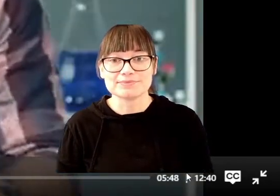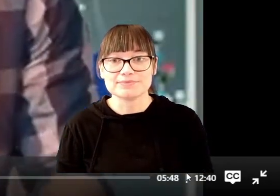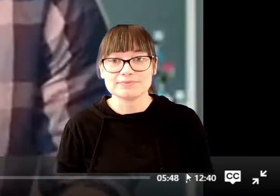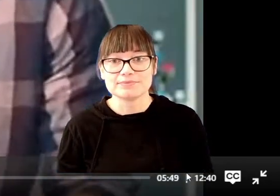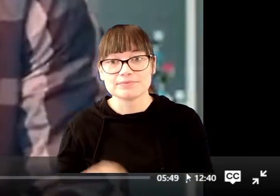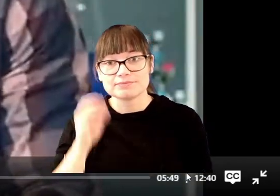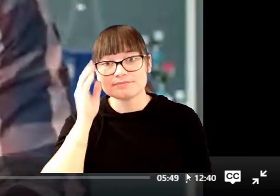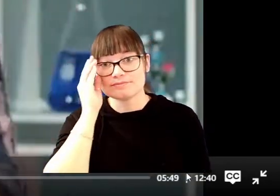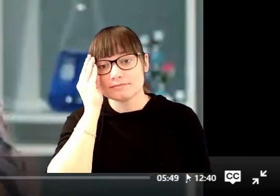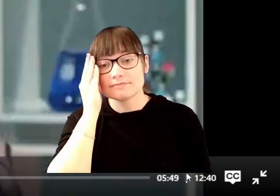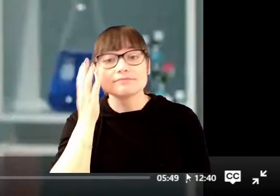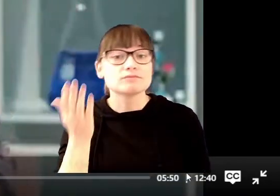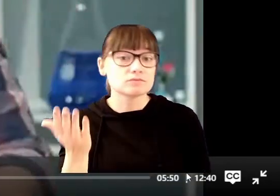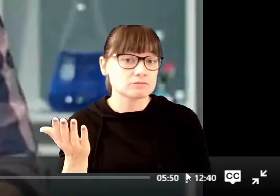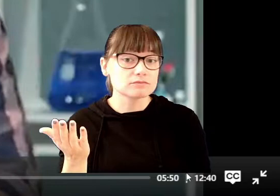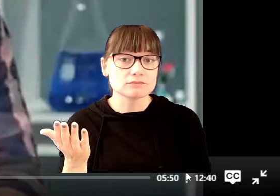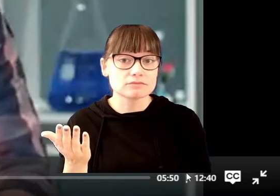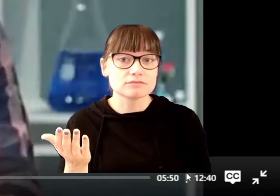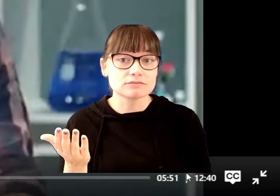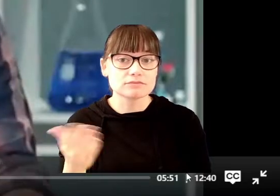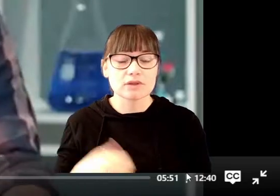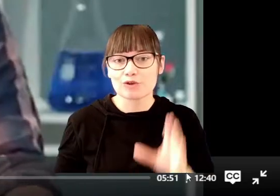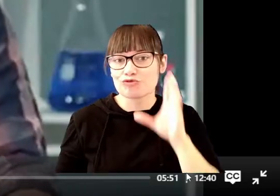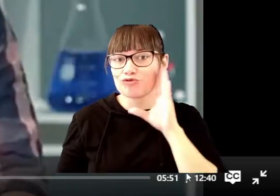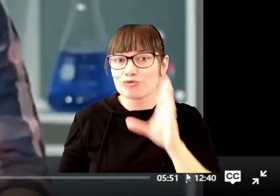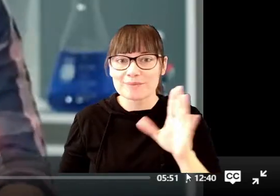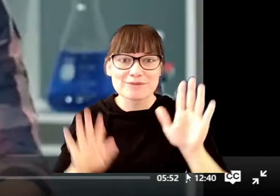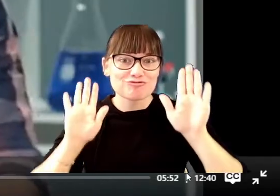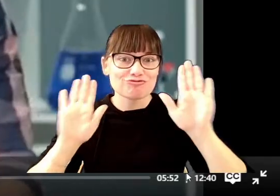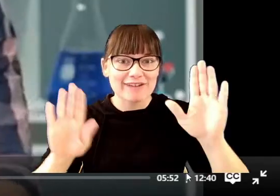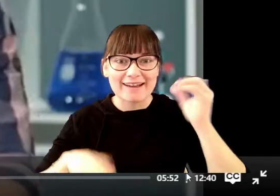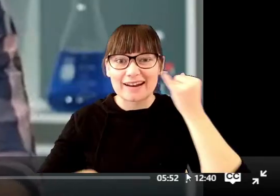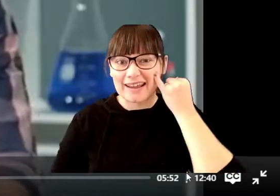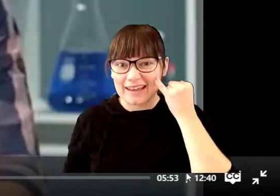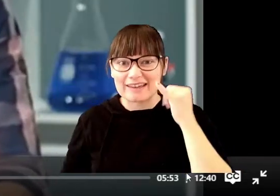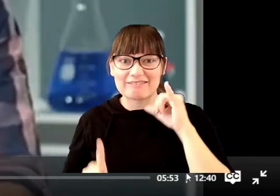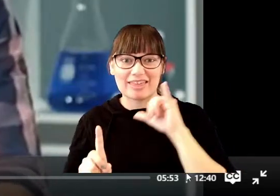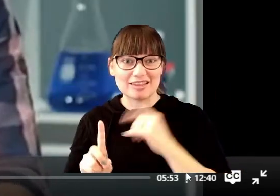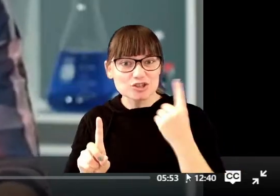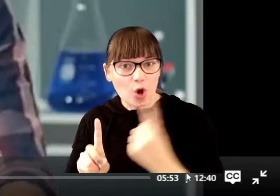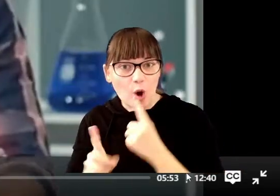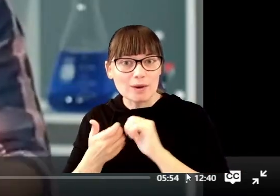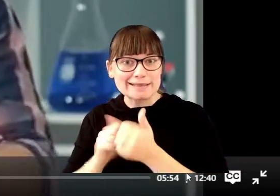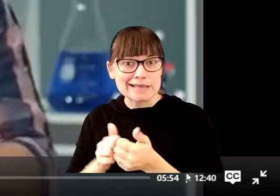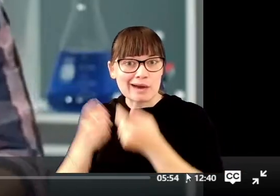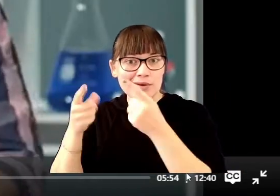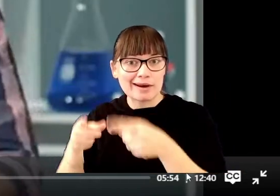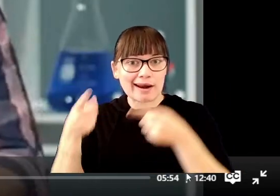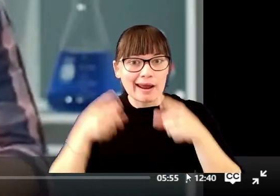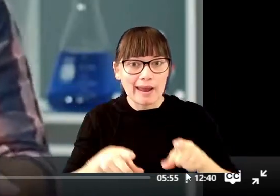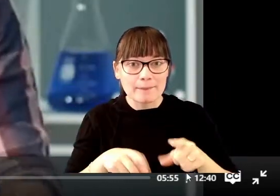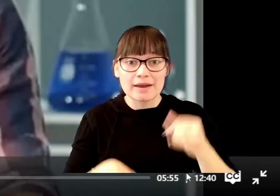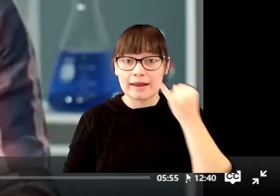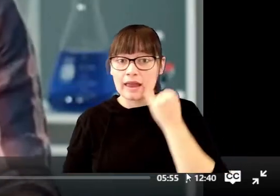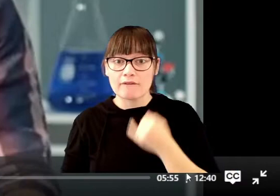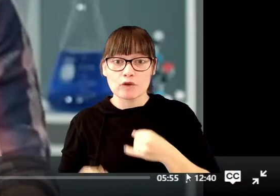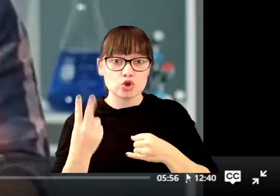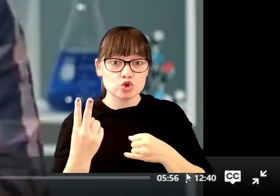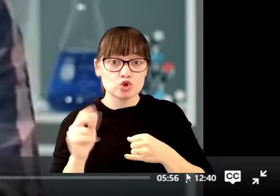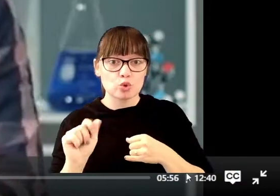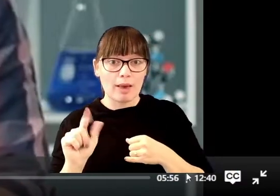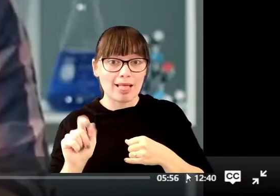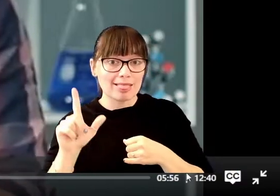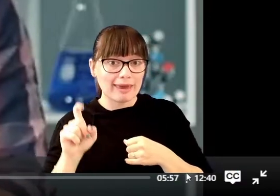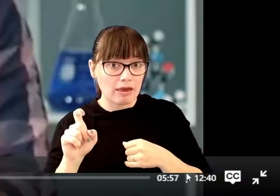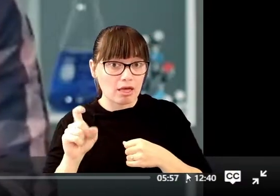it doesn't always have to be, it would be great if this was the case and this was always how it worked out. If there were two alleles and one was dominant